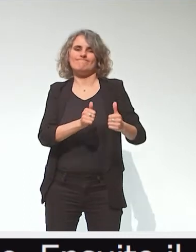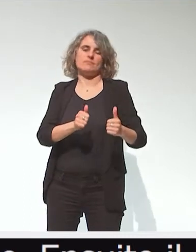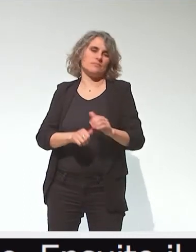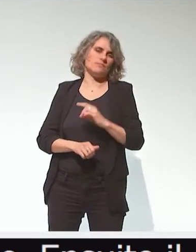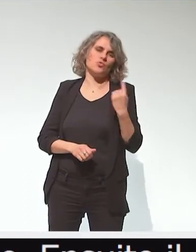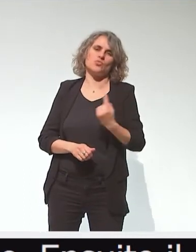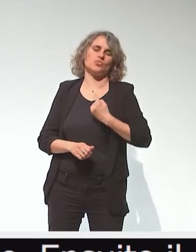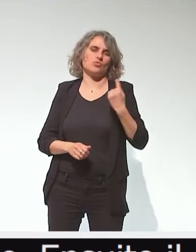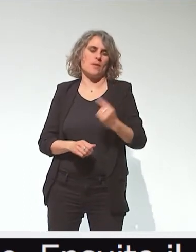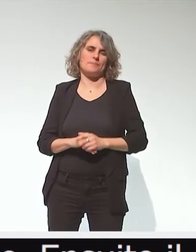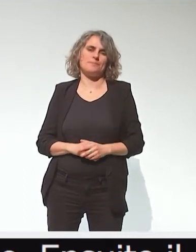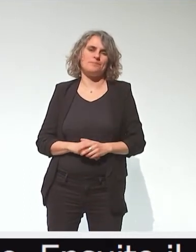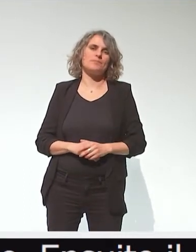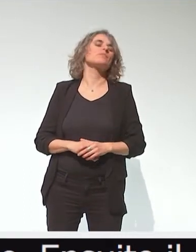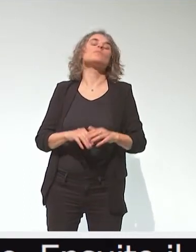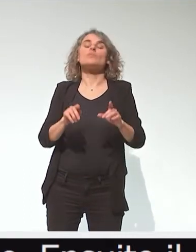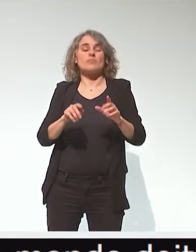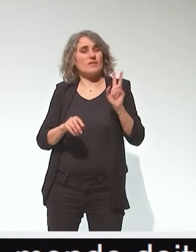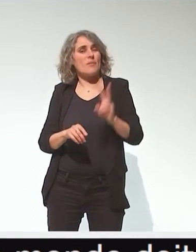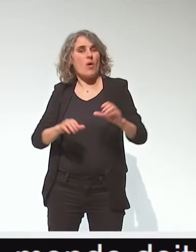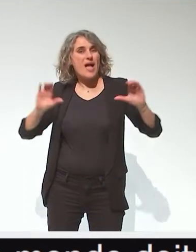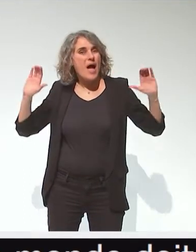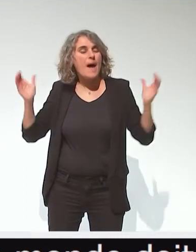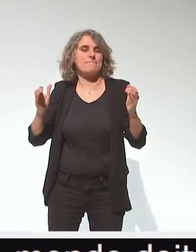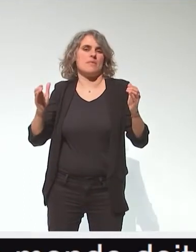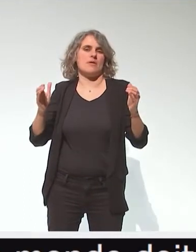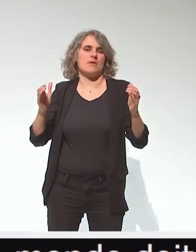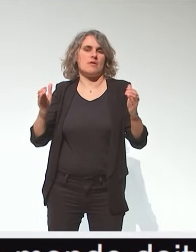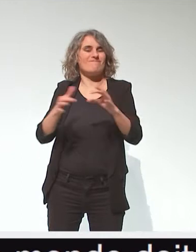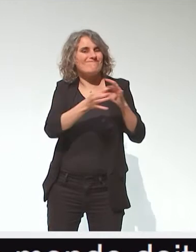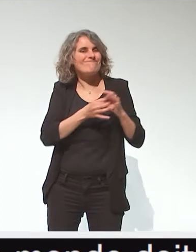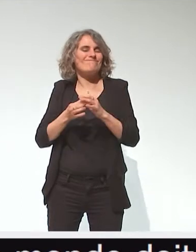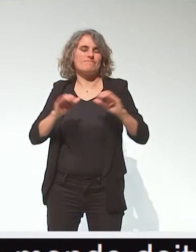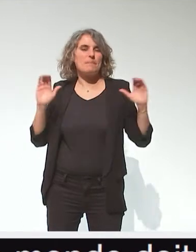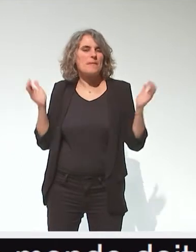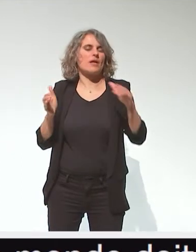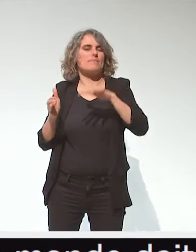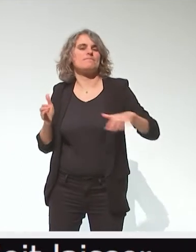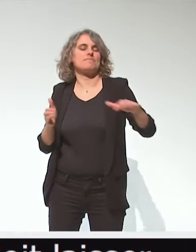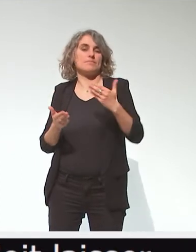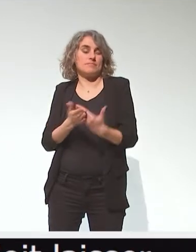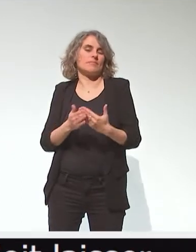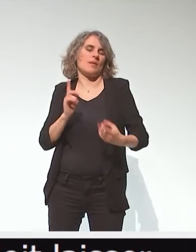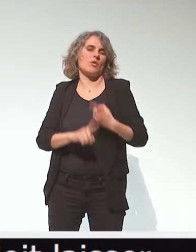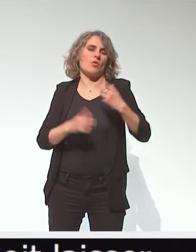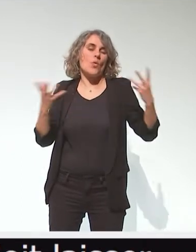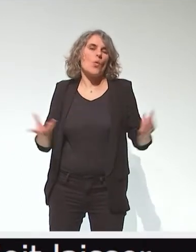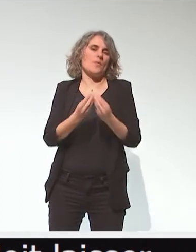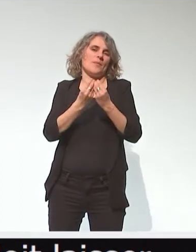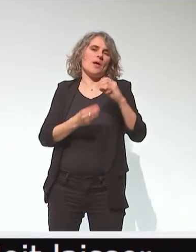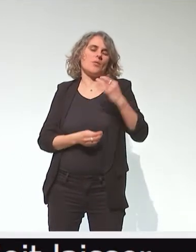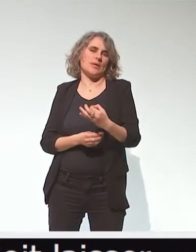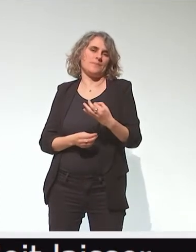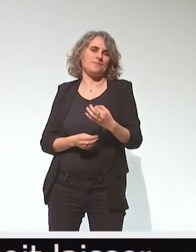that's the way to pull all the elements of today together. The fact that you cannot fix one aspect of your human experience